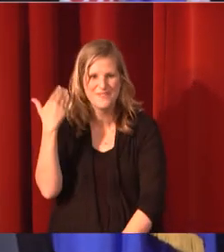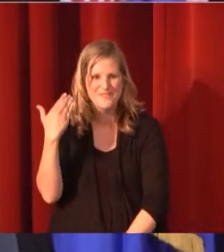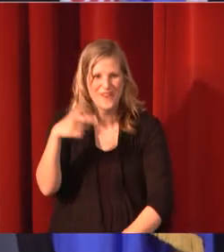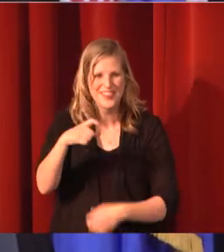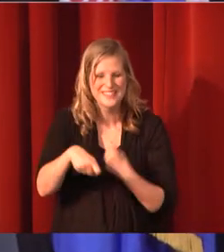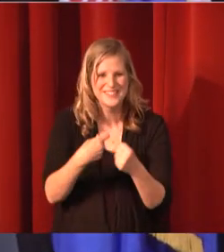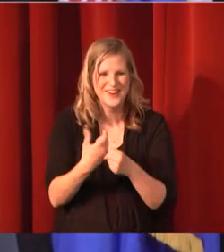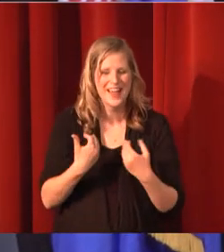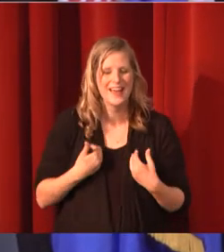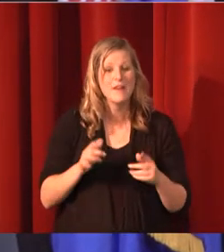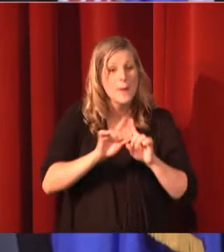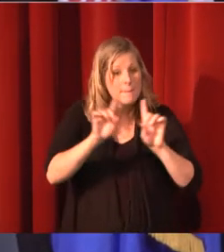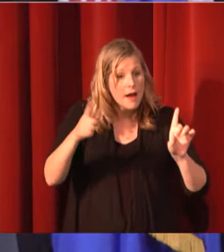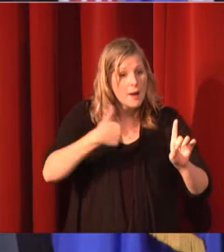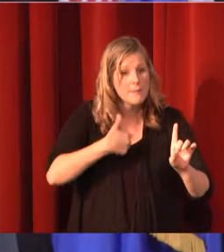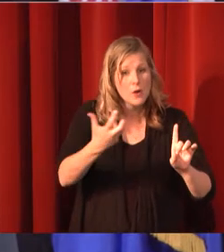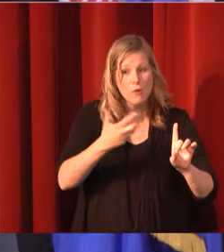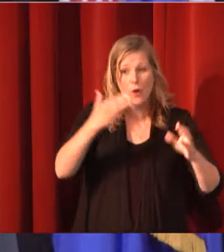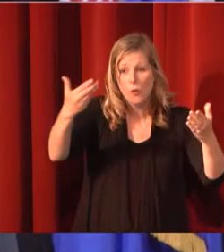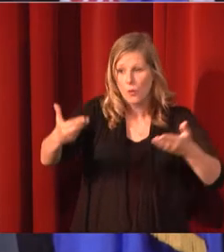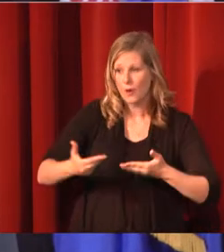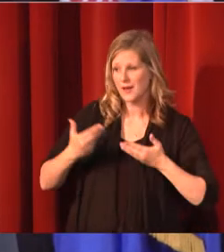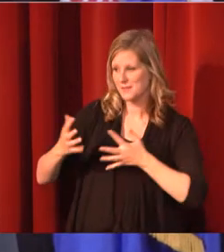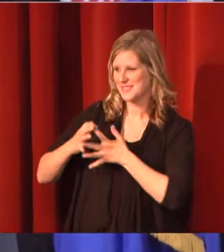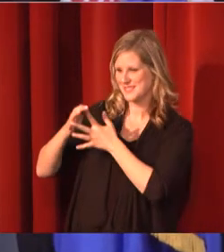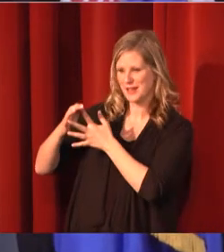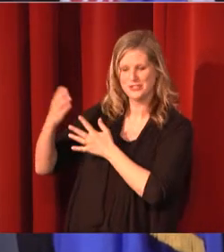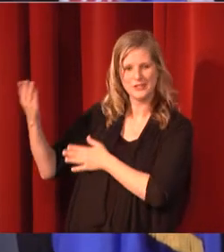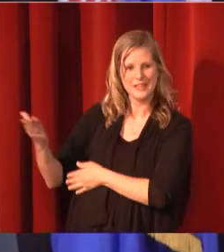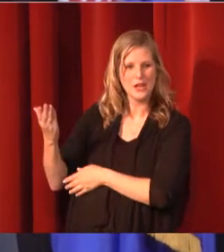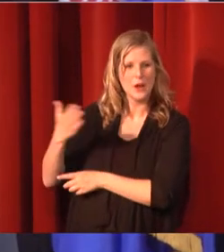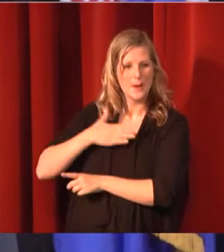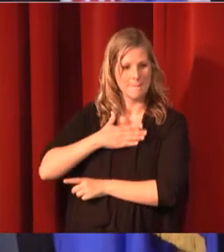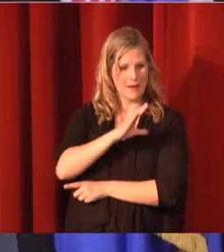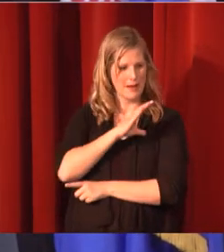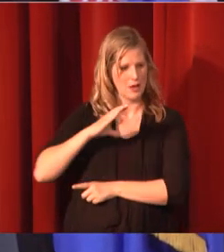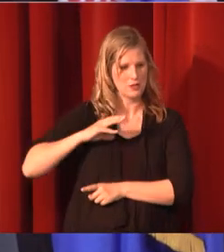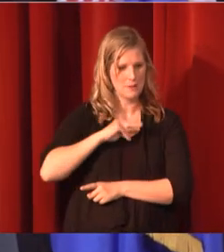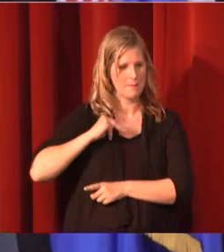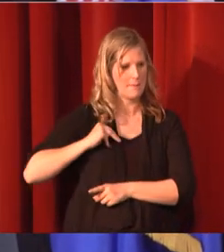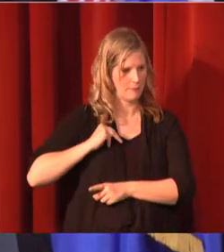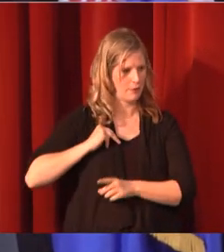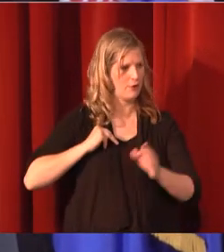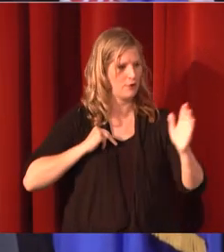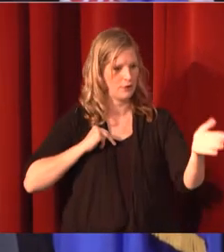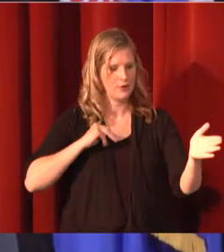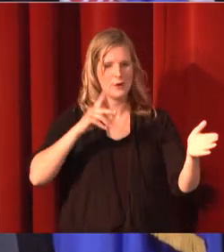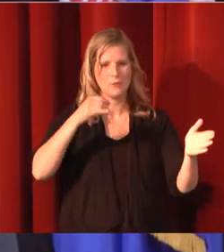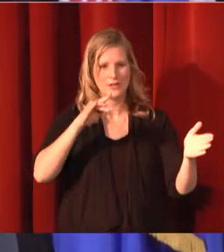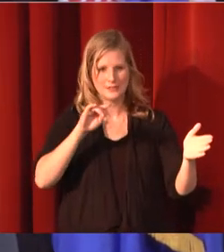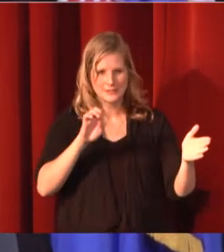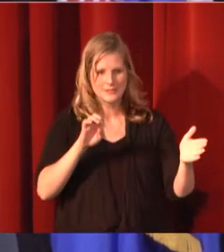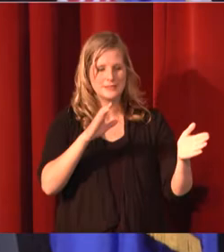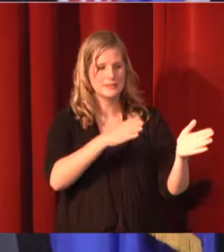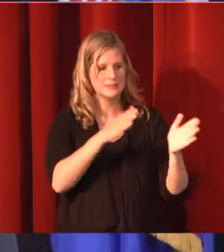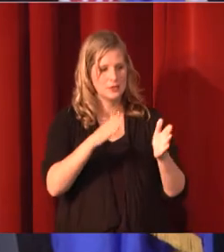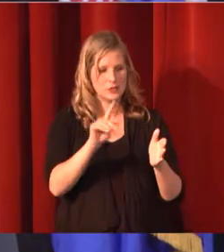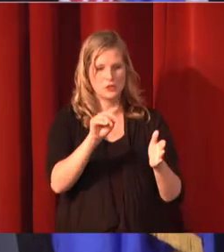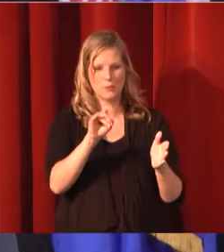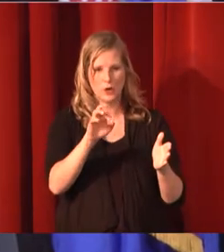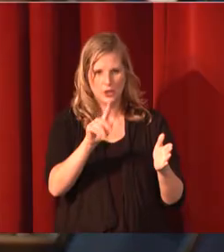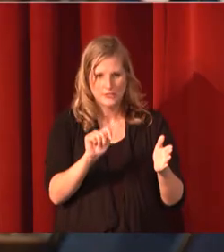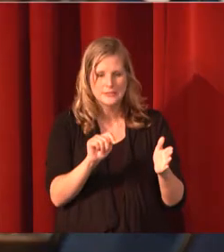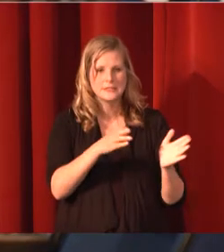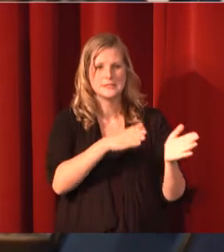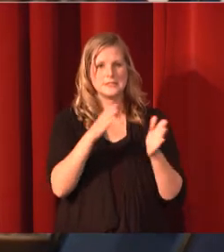I'd also like to extend a special welcome to my colleagues councilmember boström councilmember Prince councilmember Tolbert as